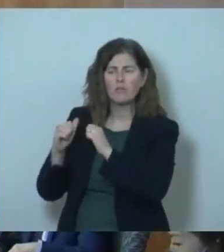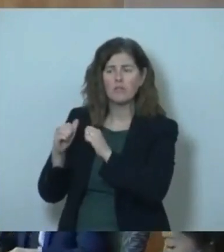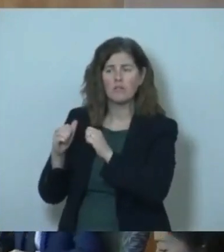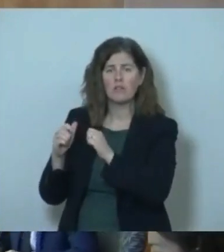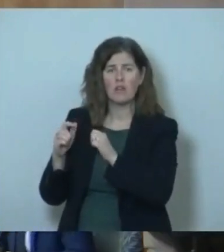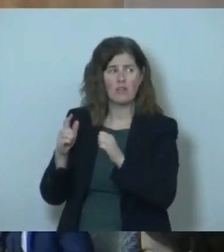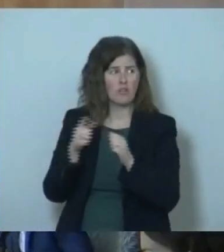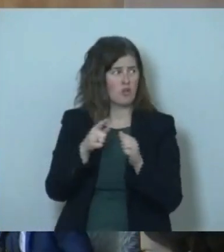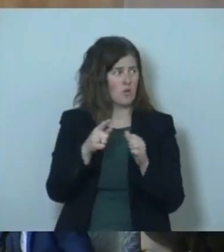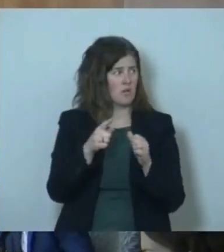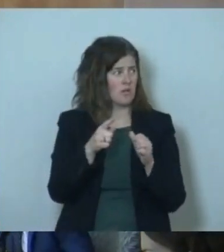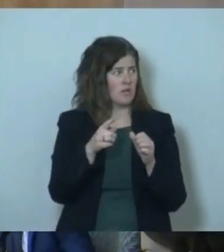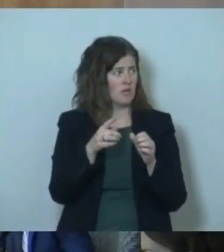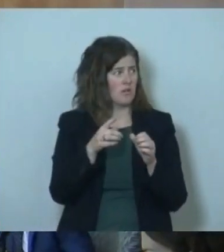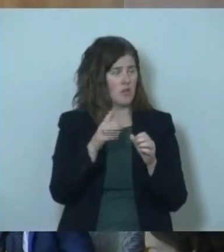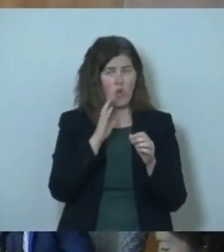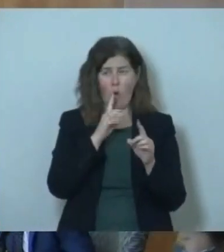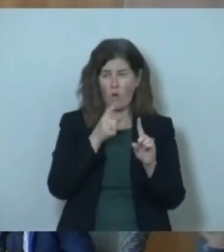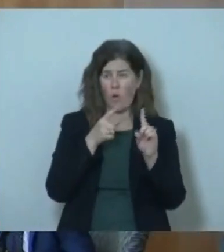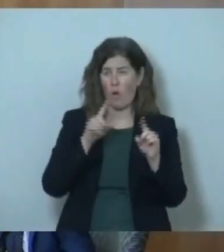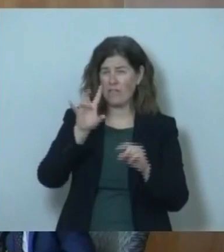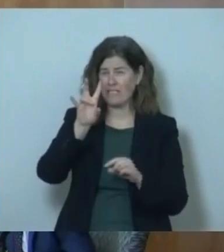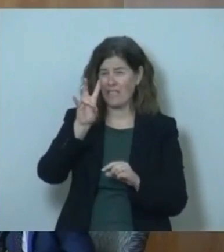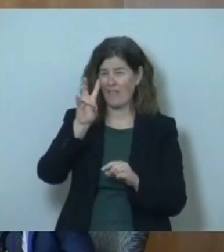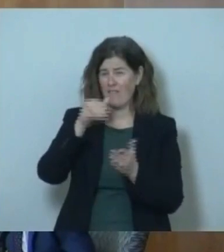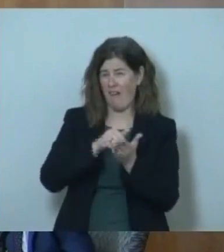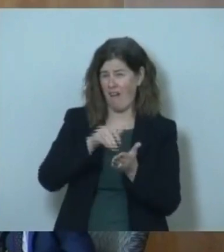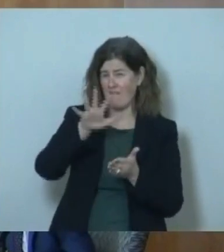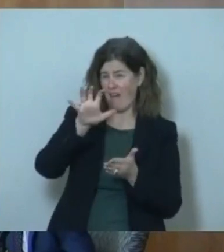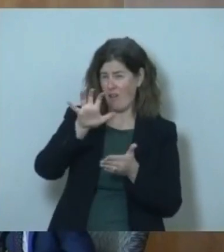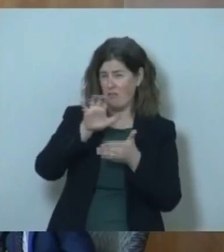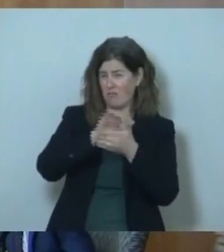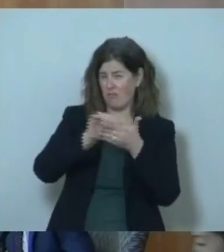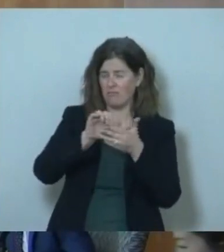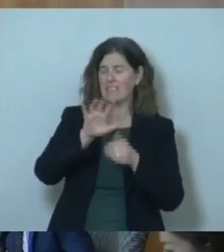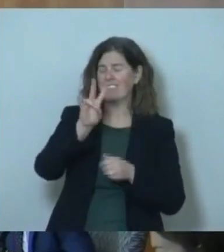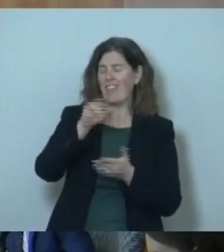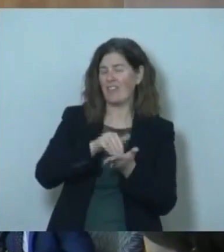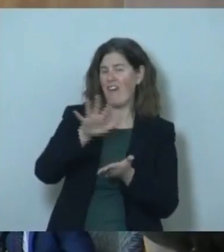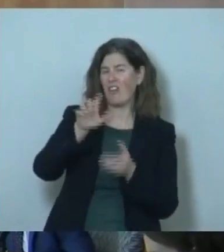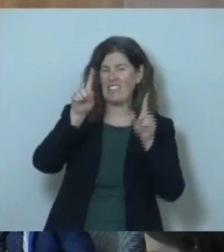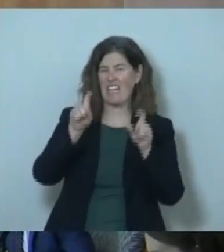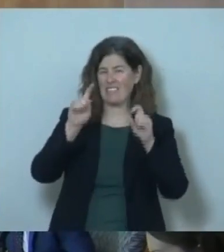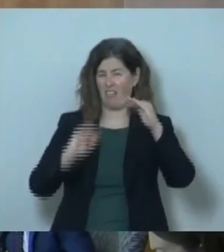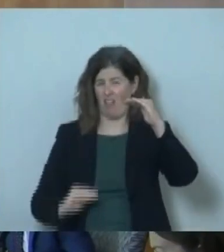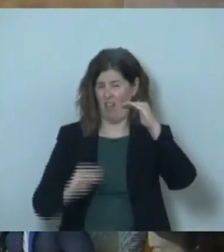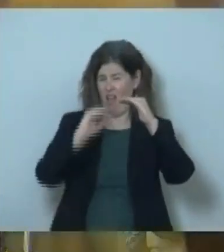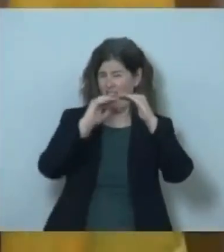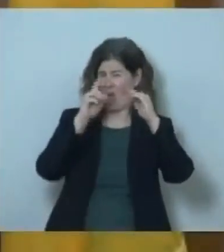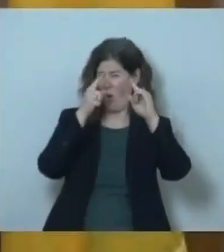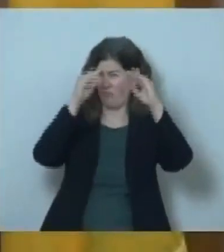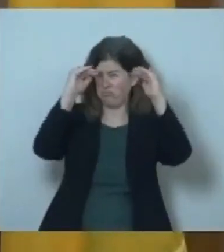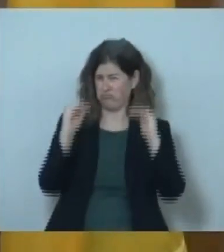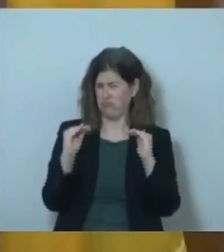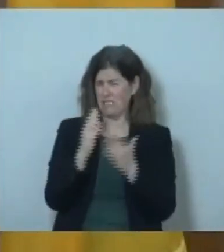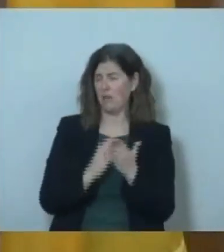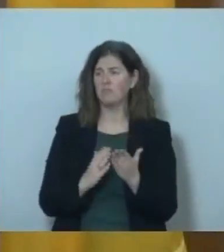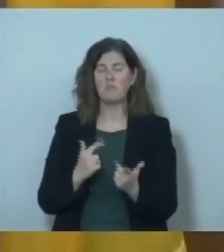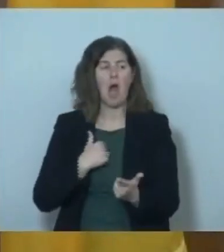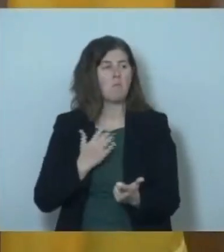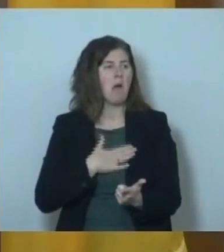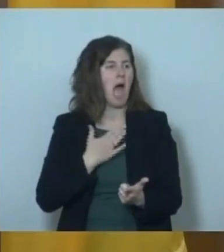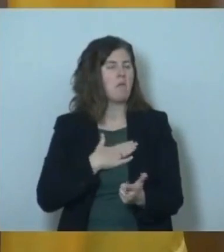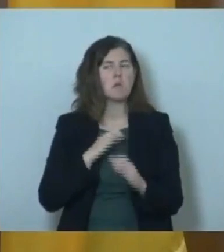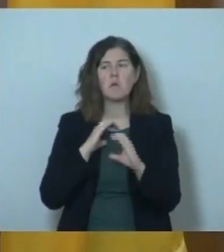your 7,500 goal for testing capacity? And if so, what's behind that? Thanks. I'm happy to communicate with